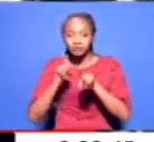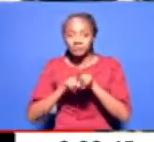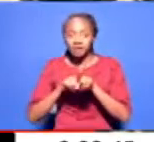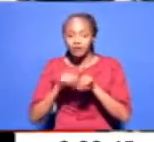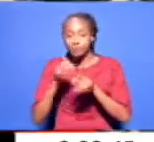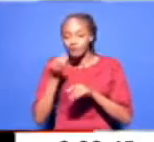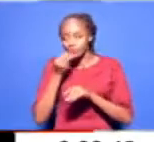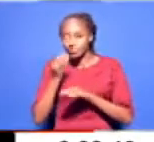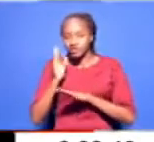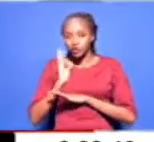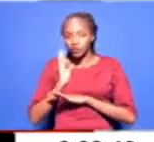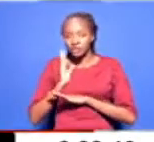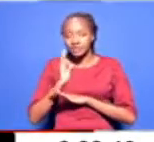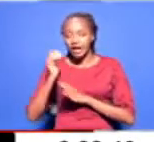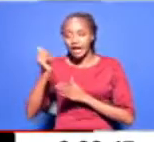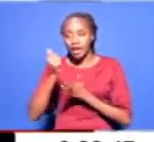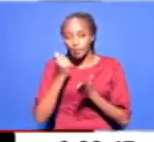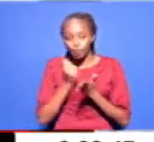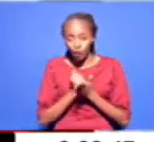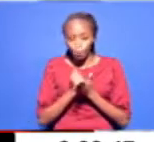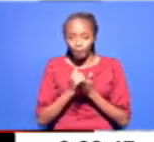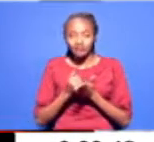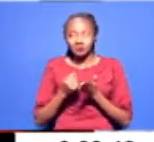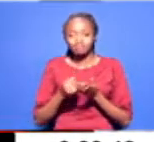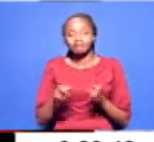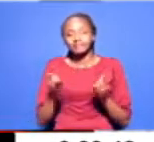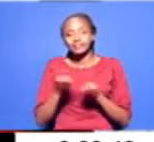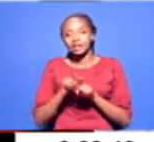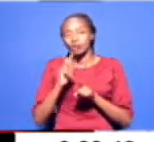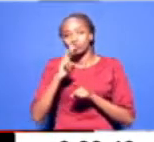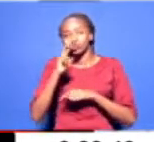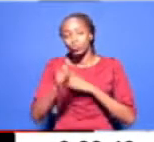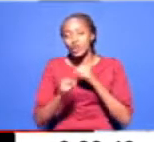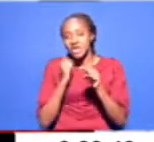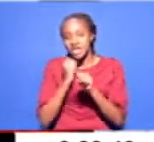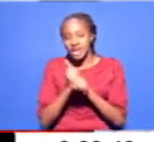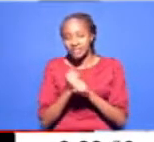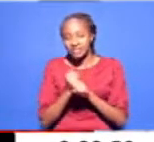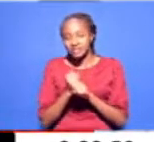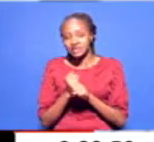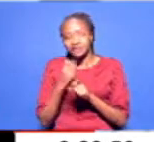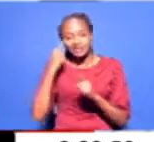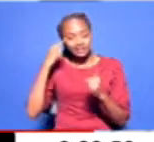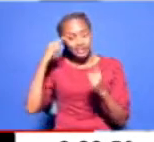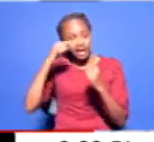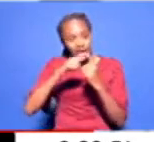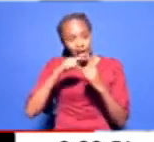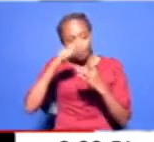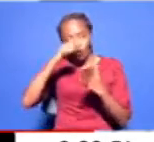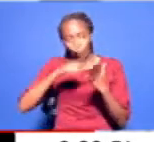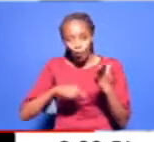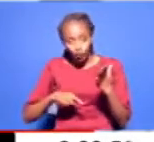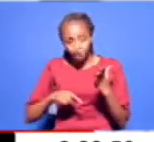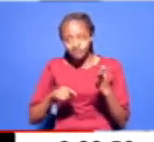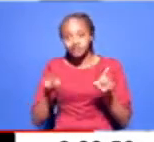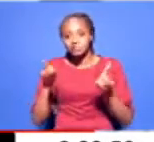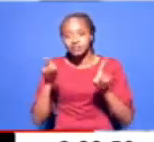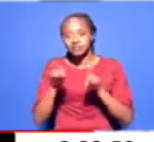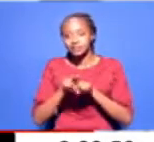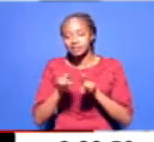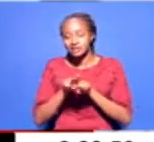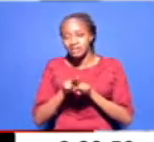create employment. Past 2 years, I'm aimed at taking back the sector to